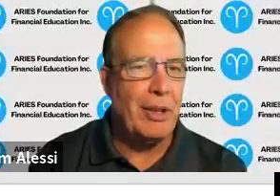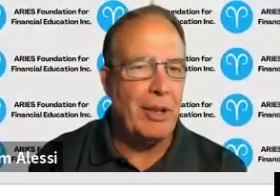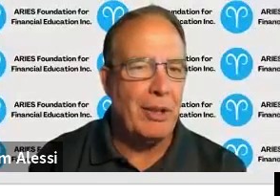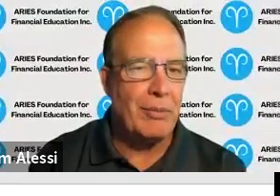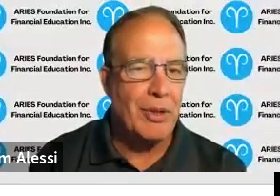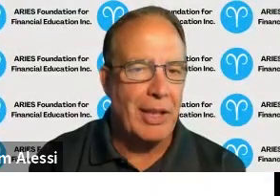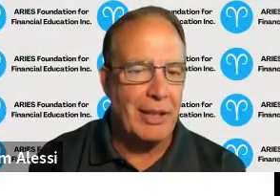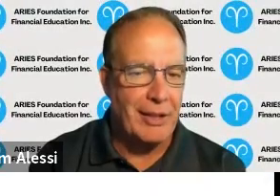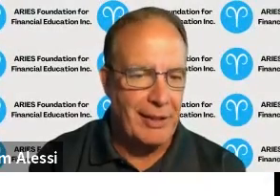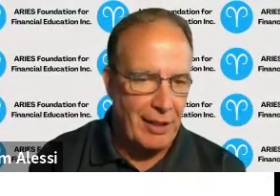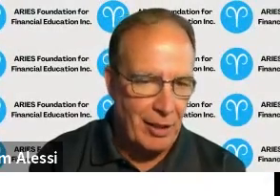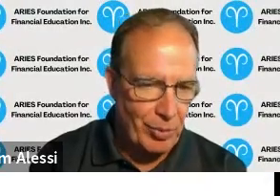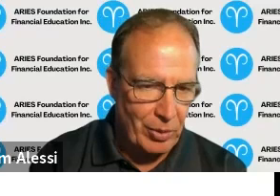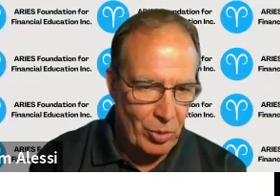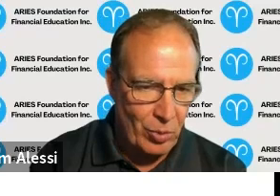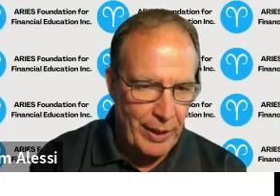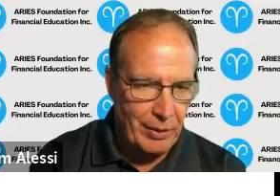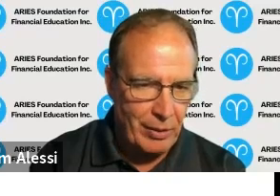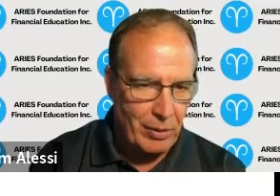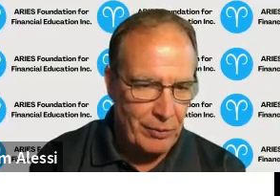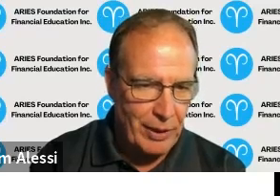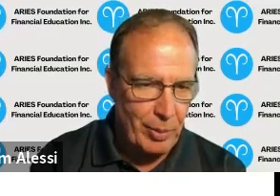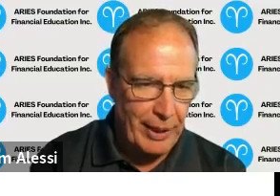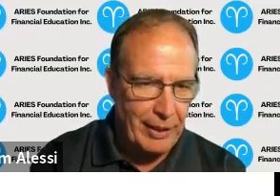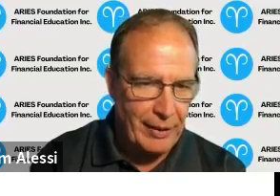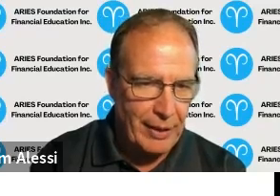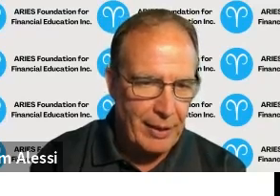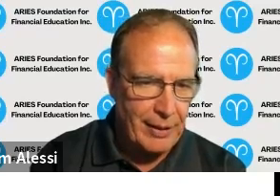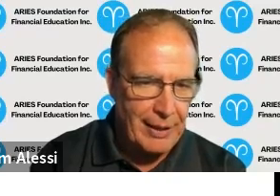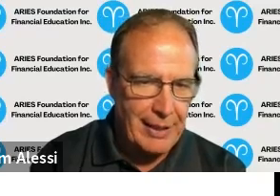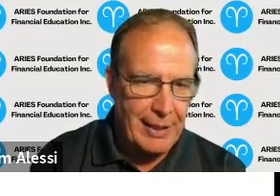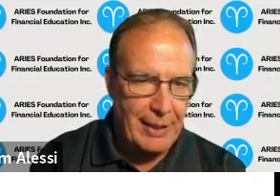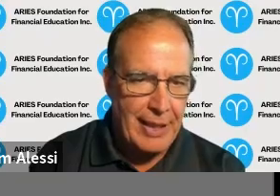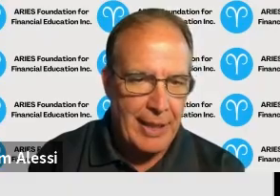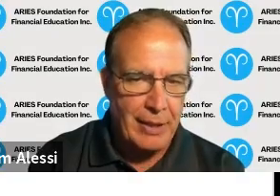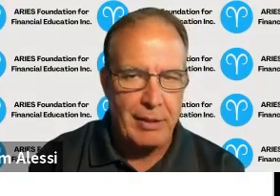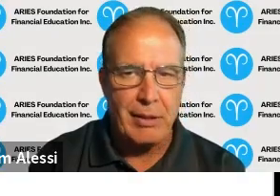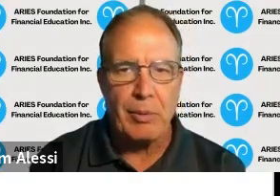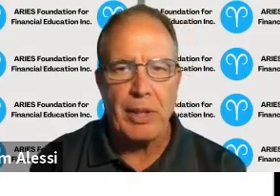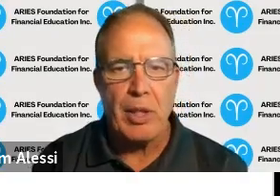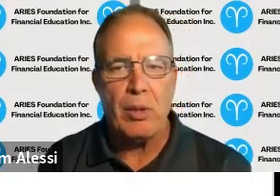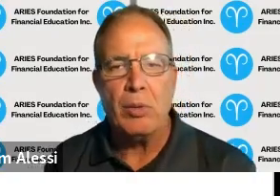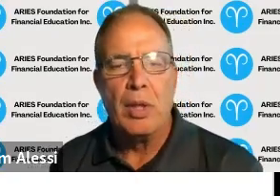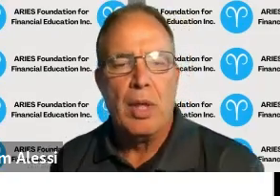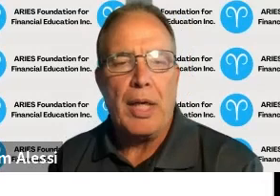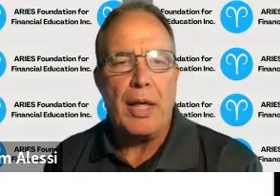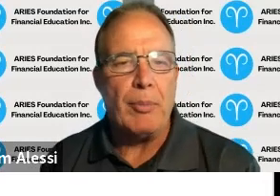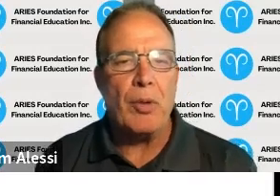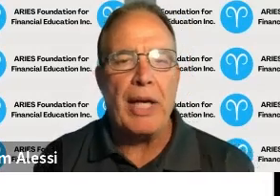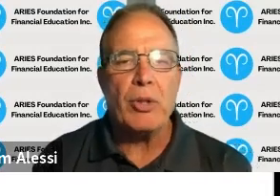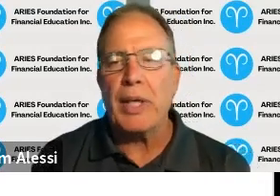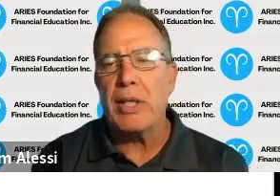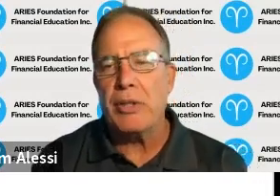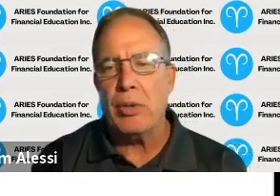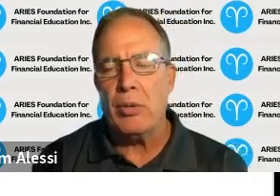to be here. I'm just going to get this set up real quick. So hopefully everybody can see that. There we go.